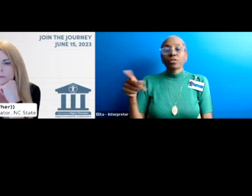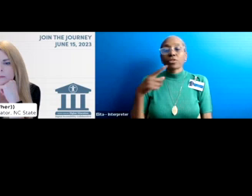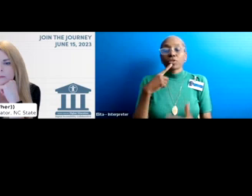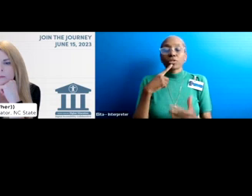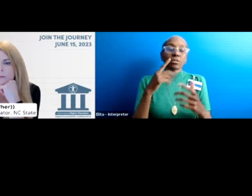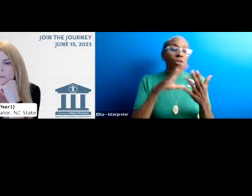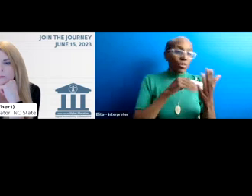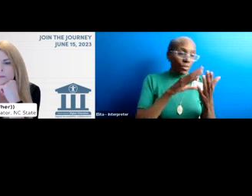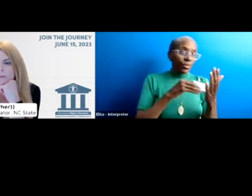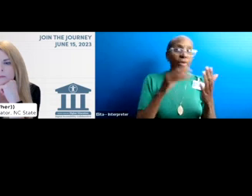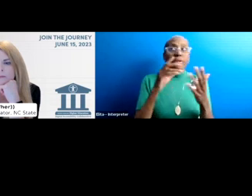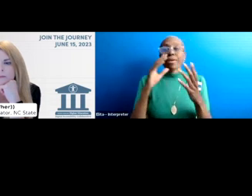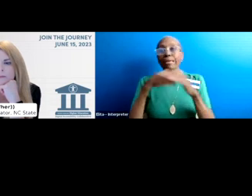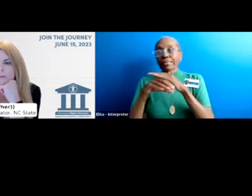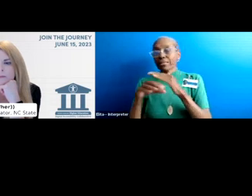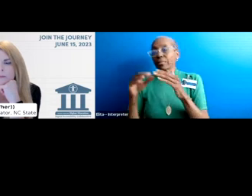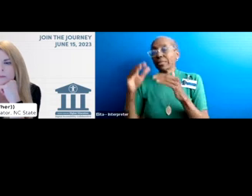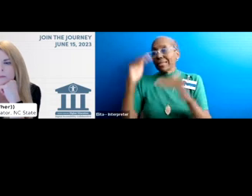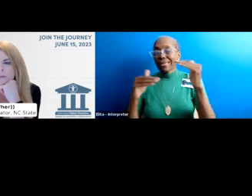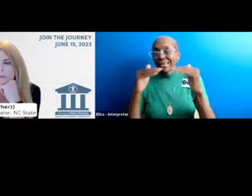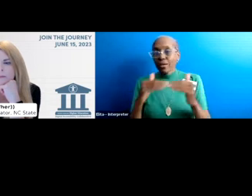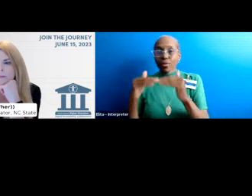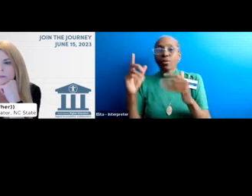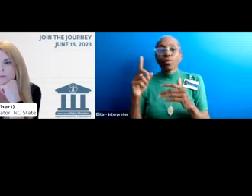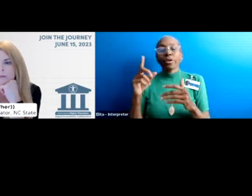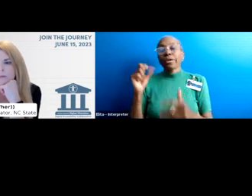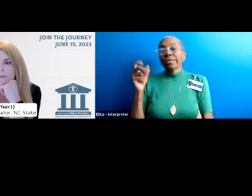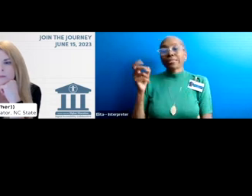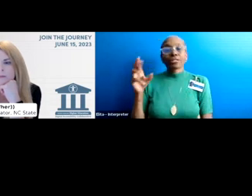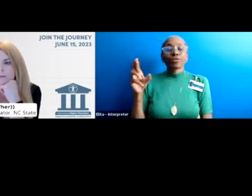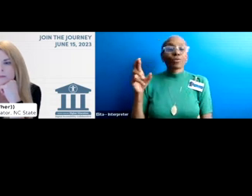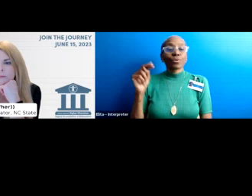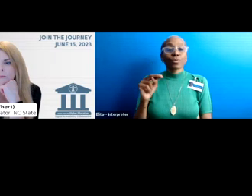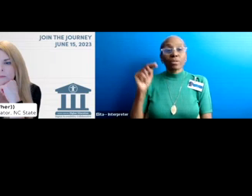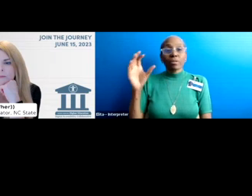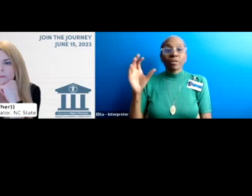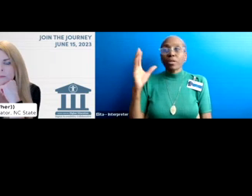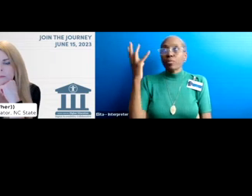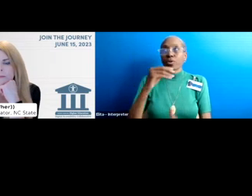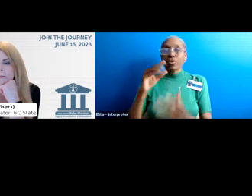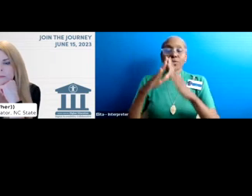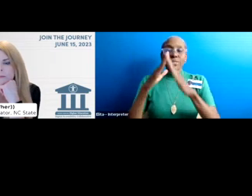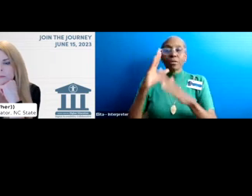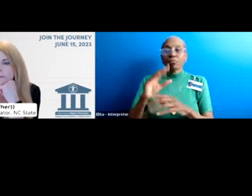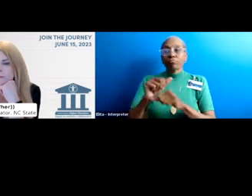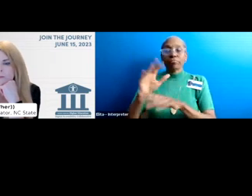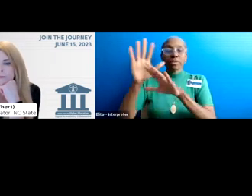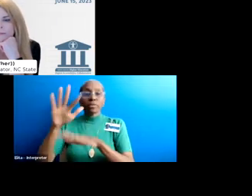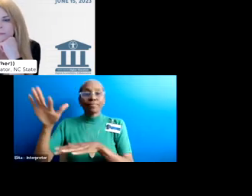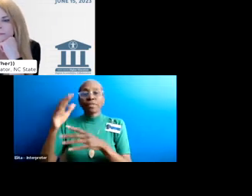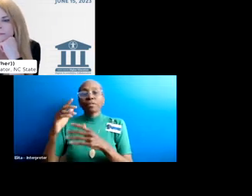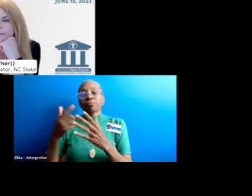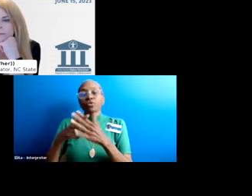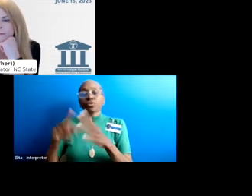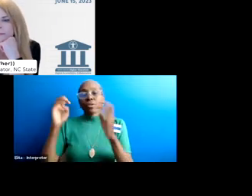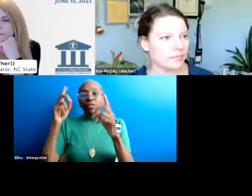at Southwestern Community College in Sylva, North Carolina, a beautiful town in the mountains. She started in the education field